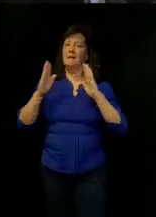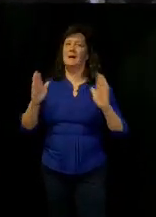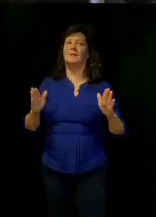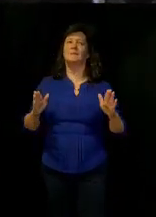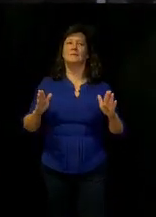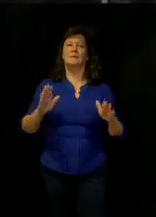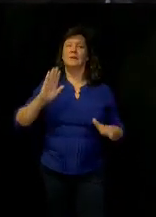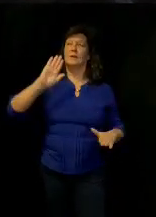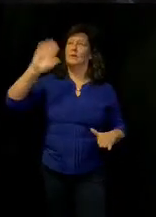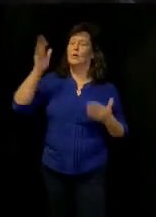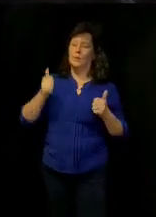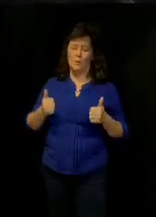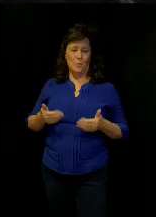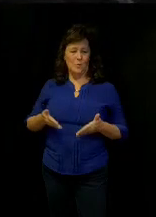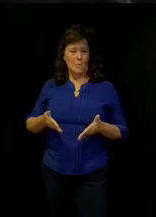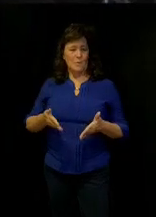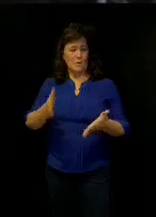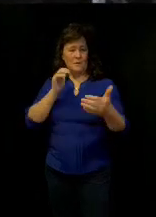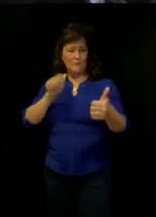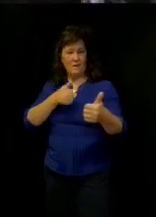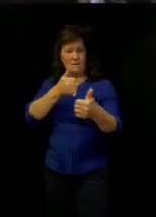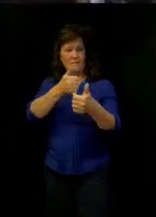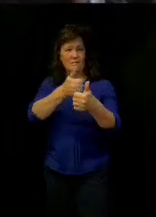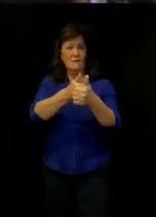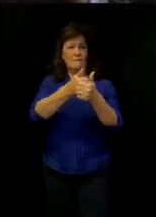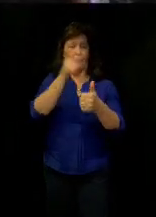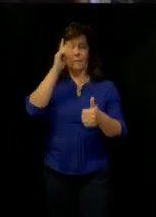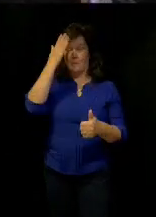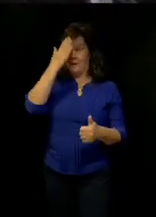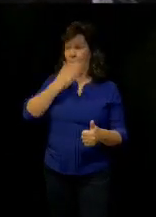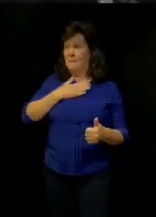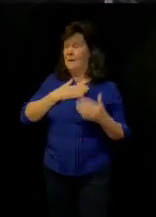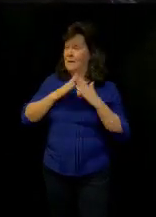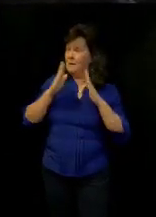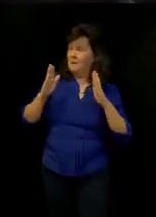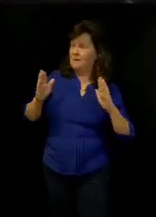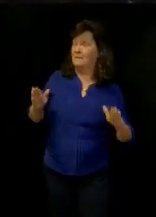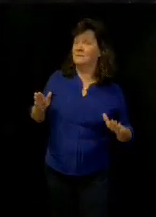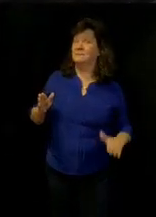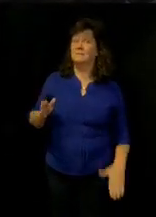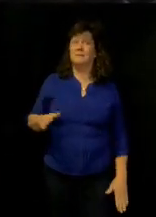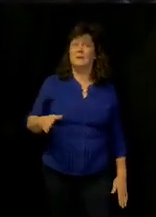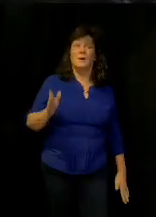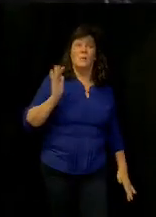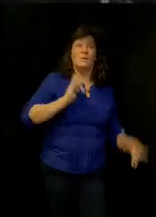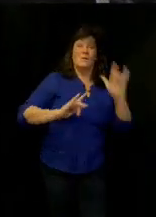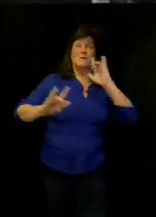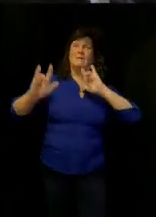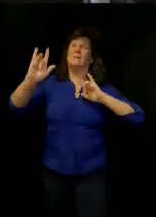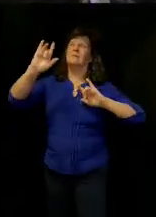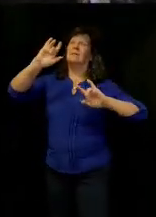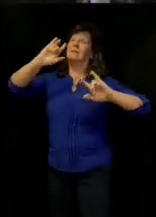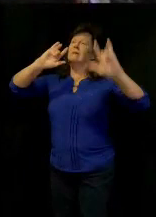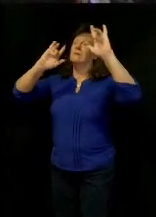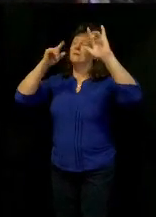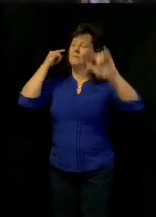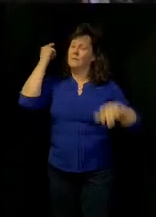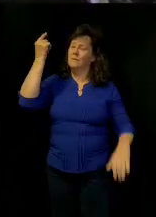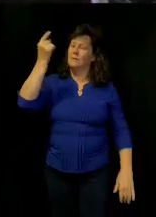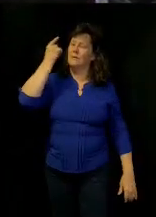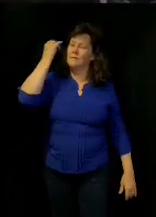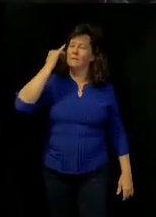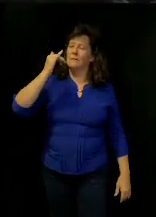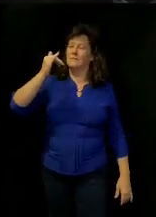my house, you'll get your way. For me and my house, we're gonna love